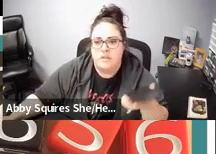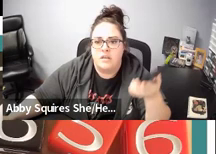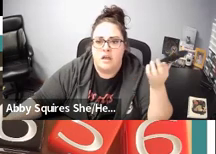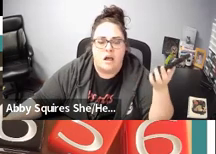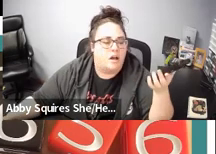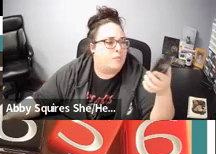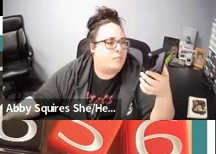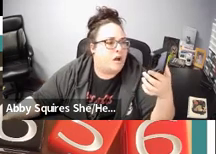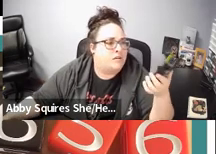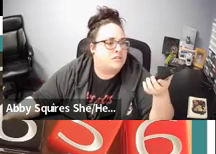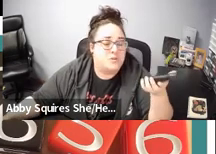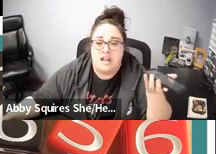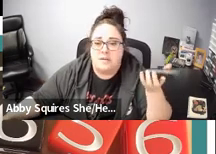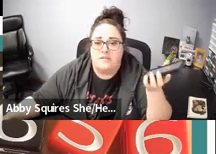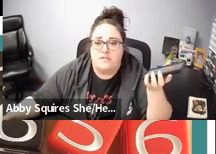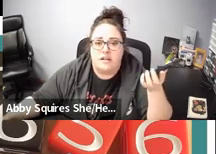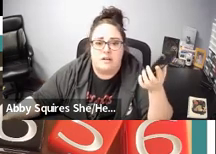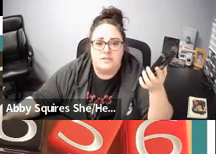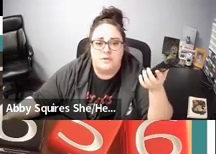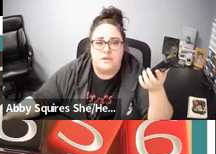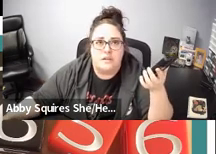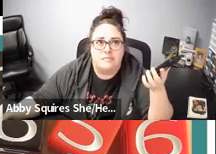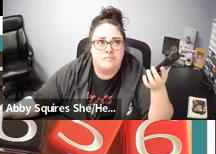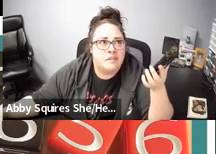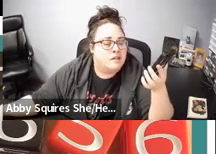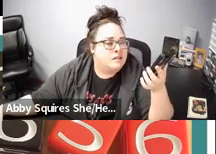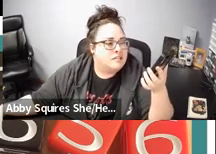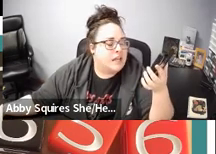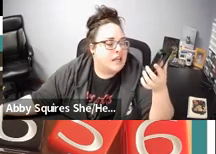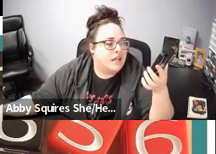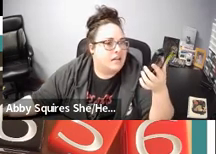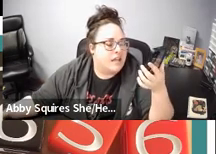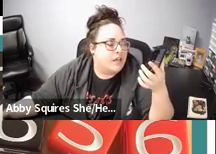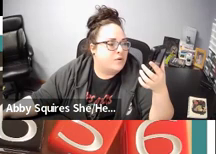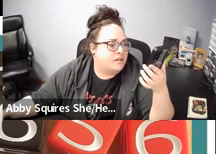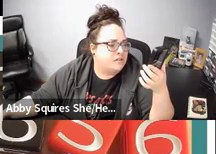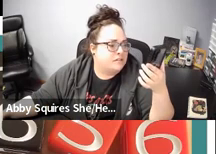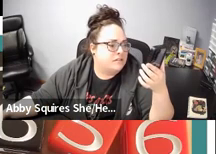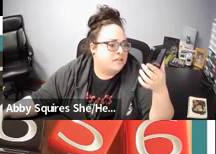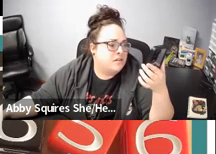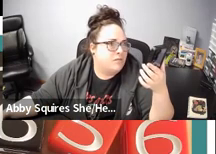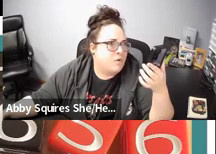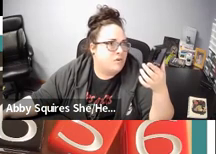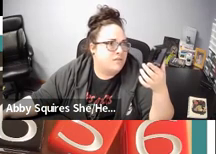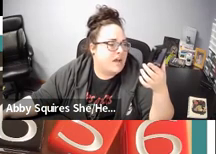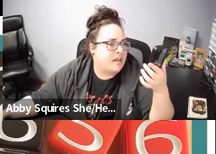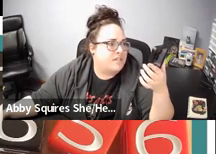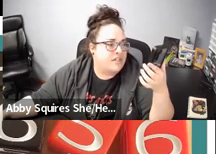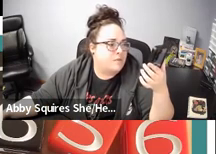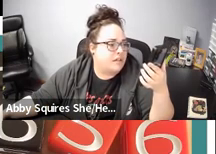you. I'll do that on my phone right now. So you can say, hey, Google,